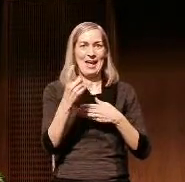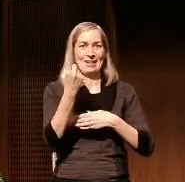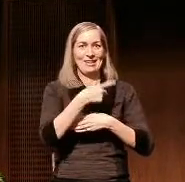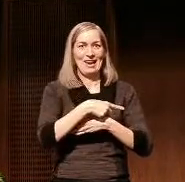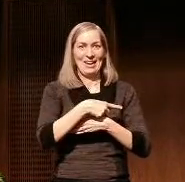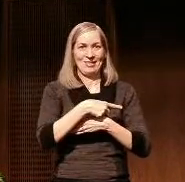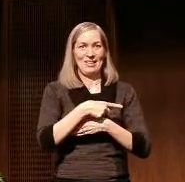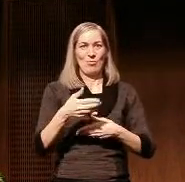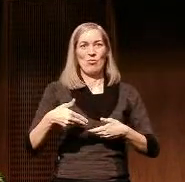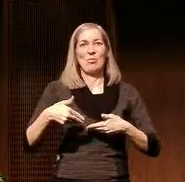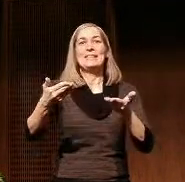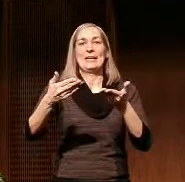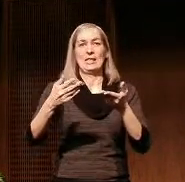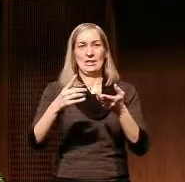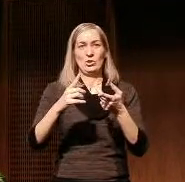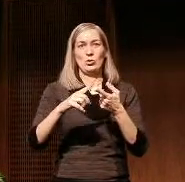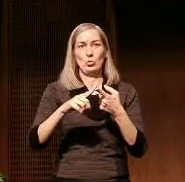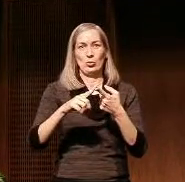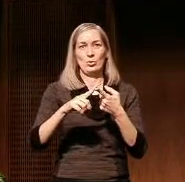was presented to him.